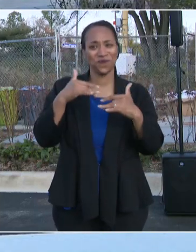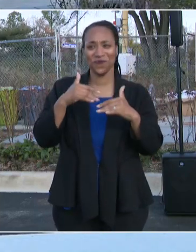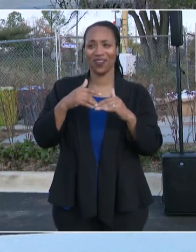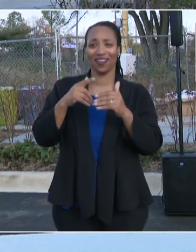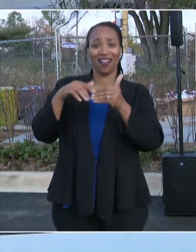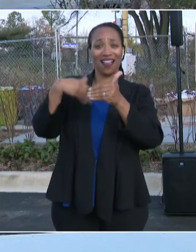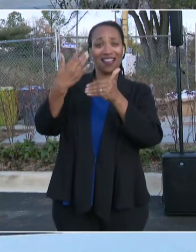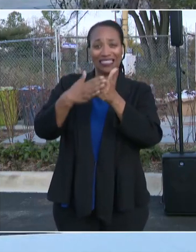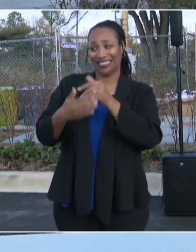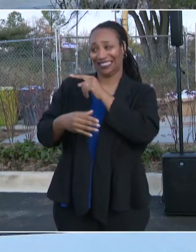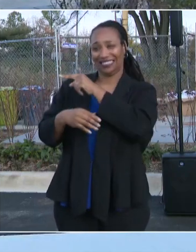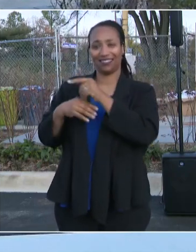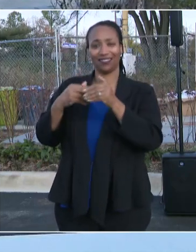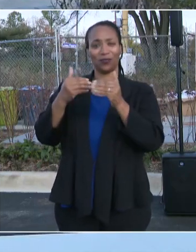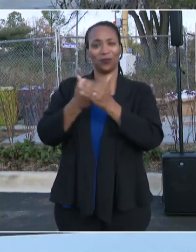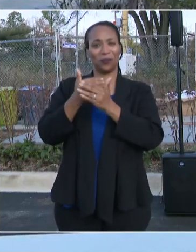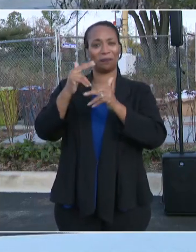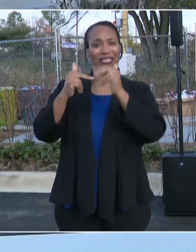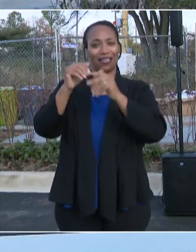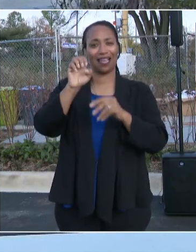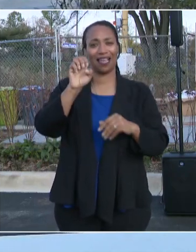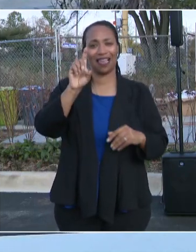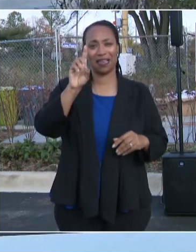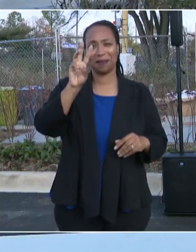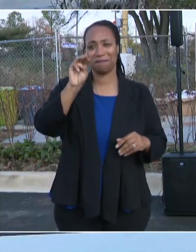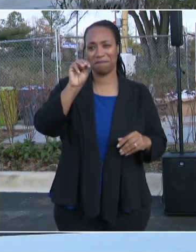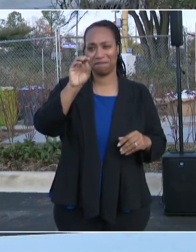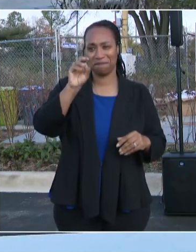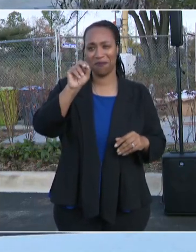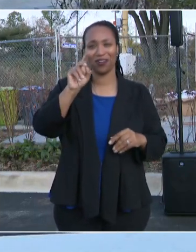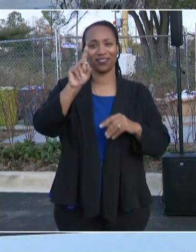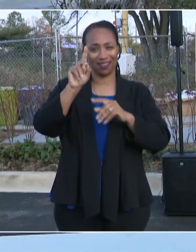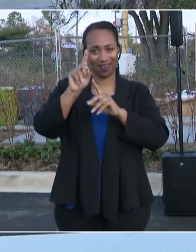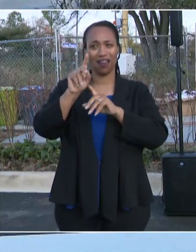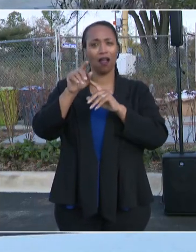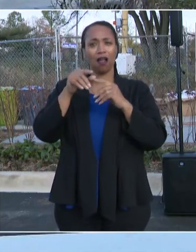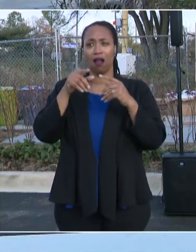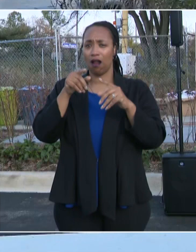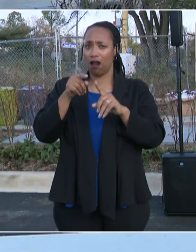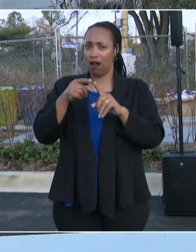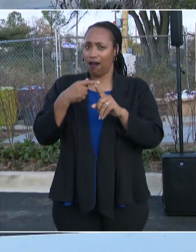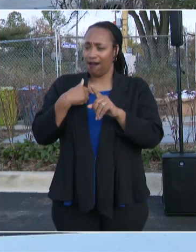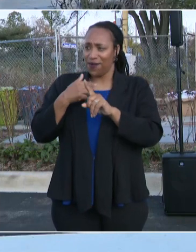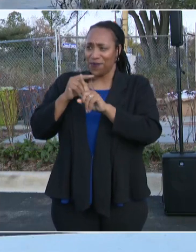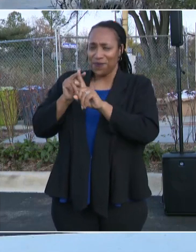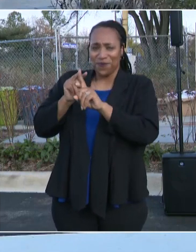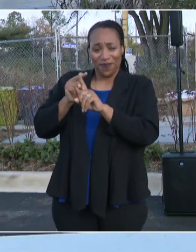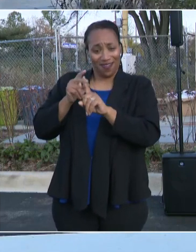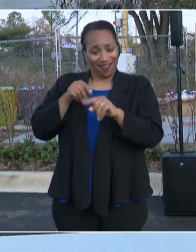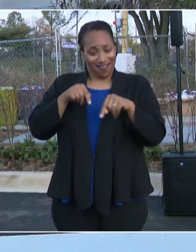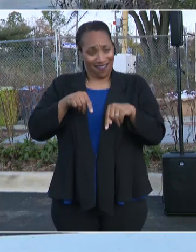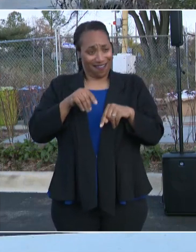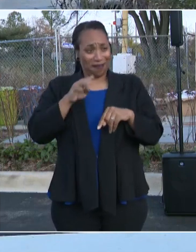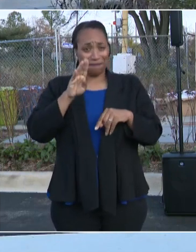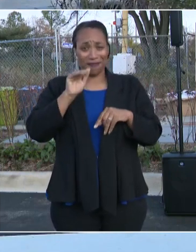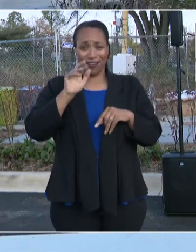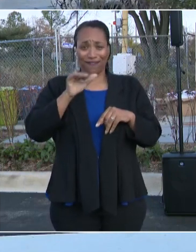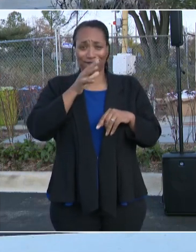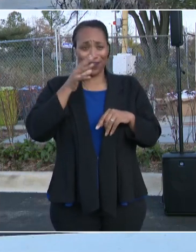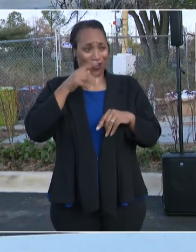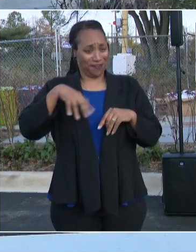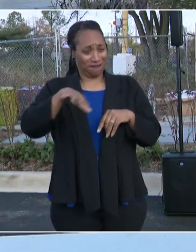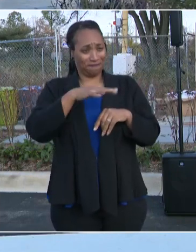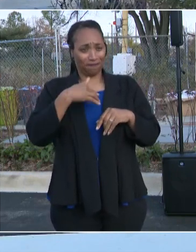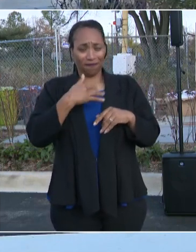Berry Farm is where my heart is, and again soon it will be where I lay my head too. I thank you, Mayor